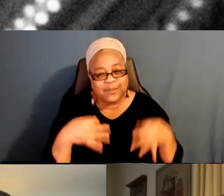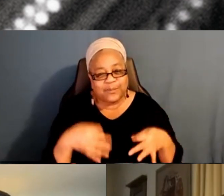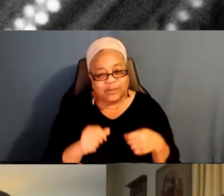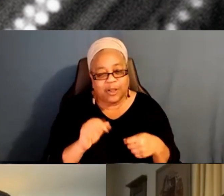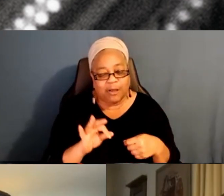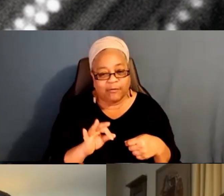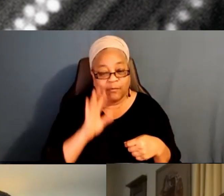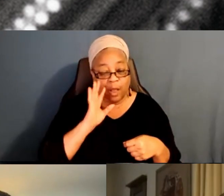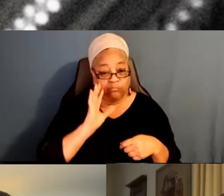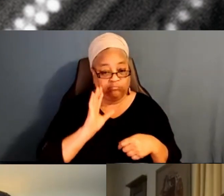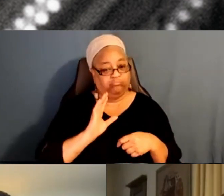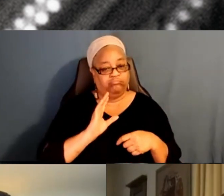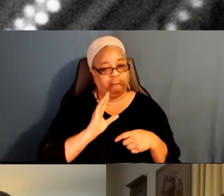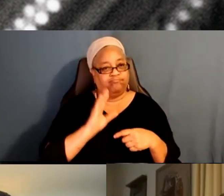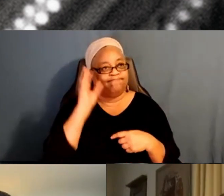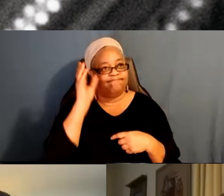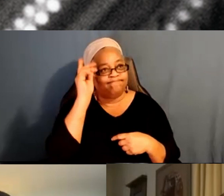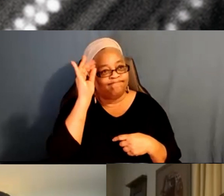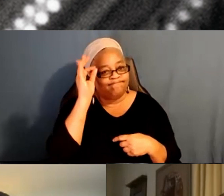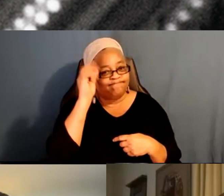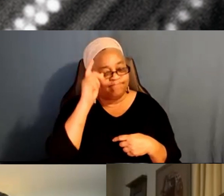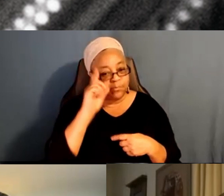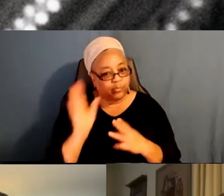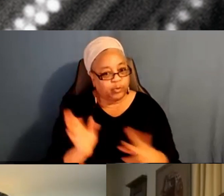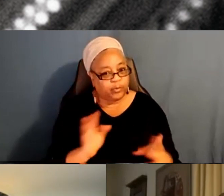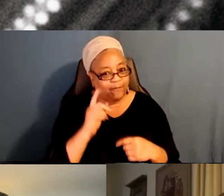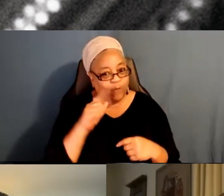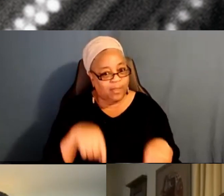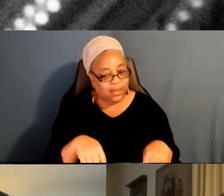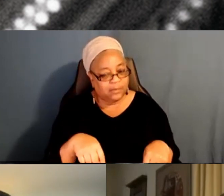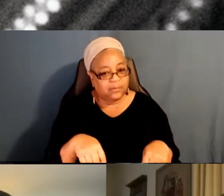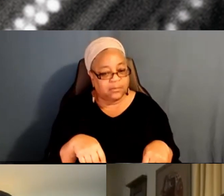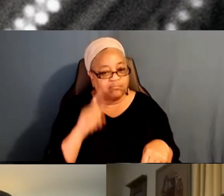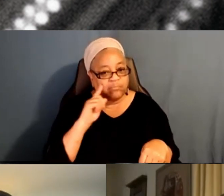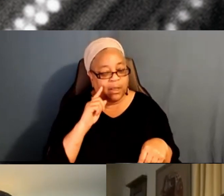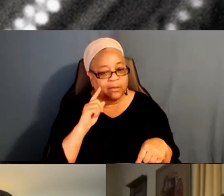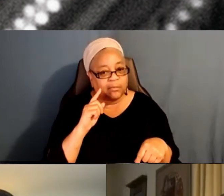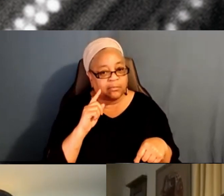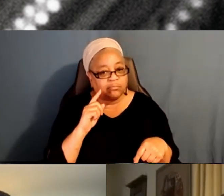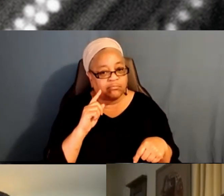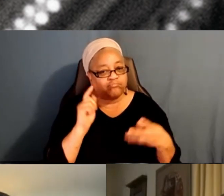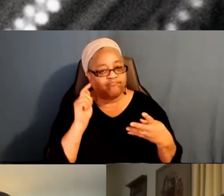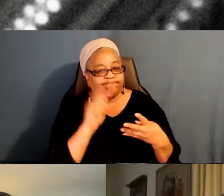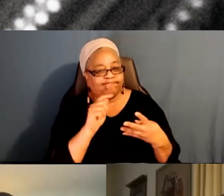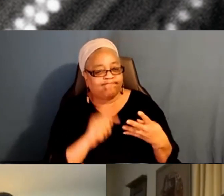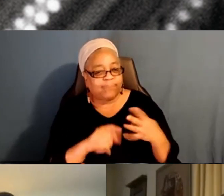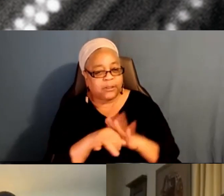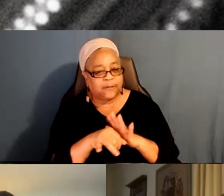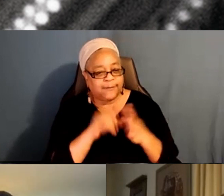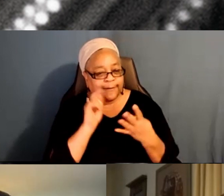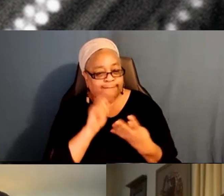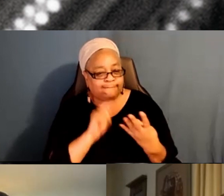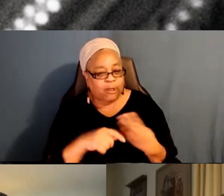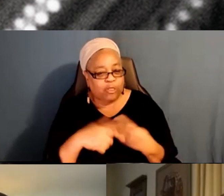organized my thoughts in preparation for this in the form of sort of three areas